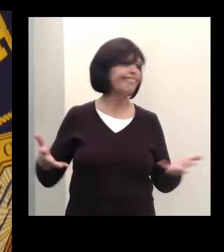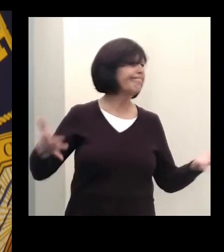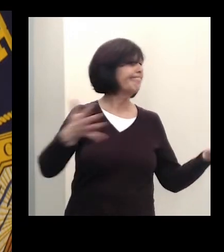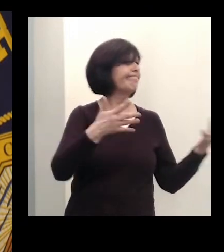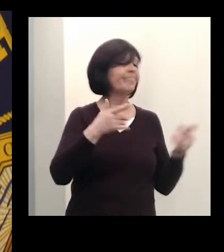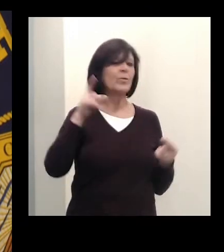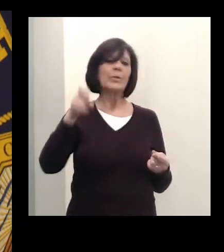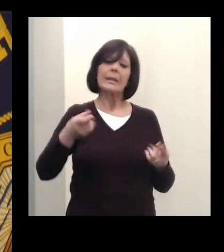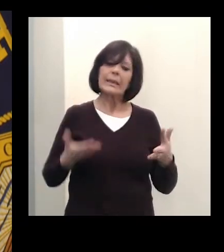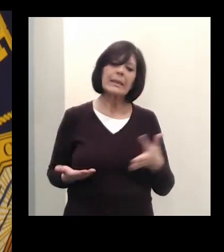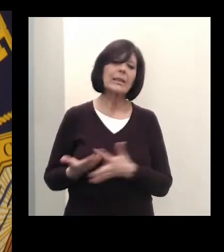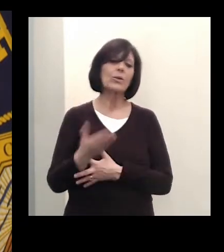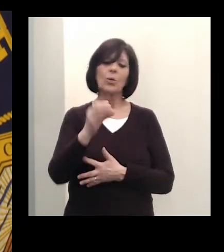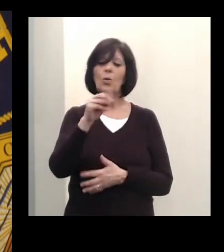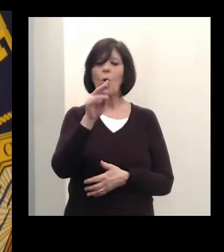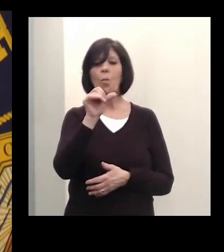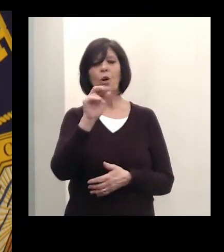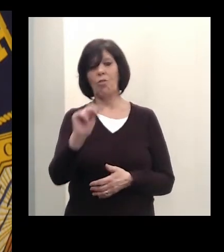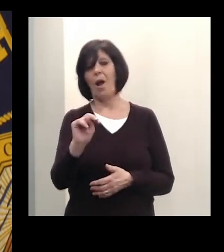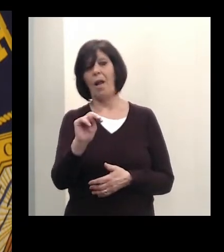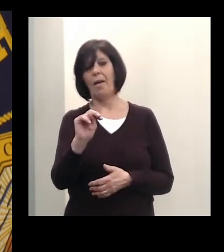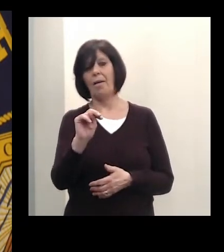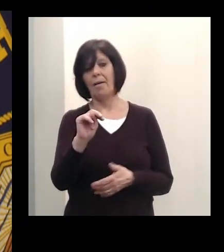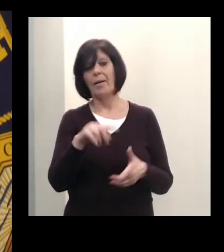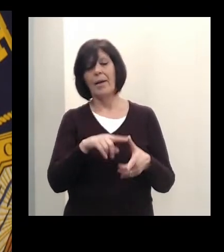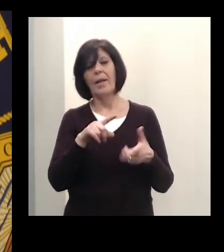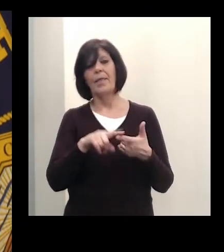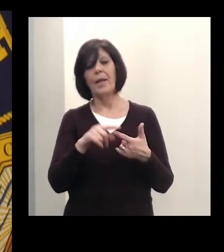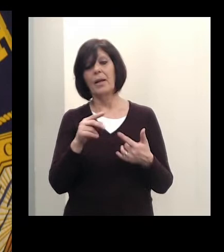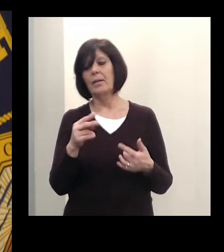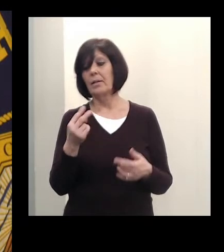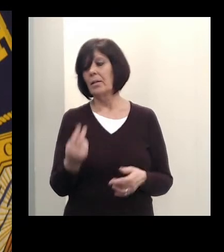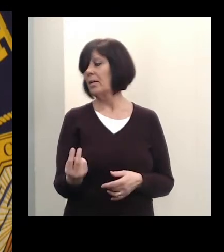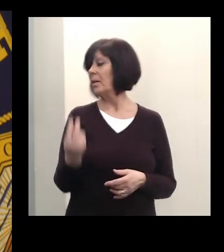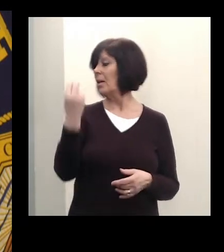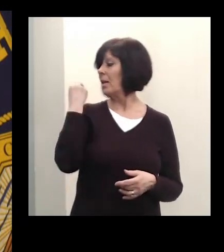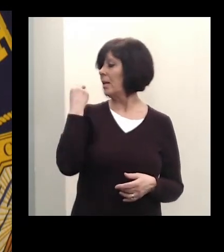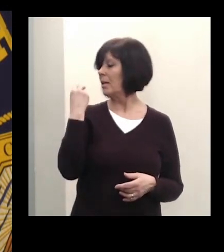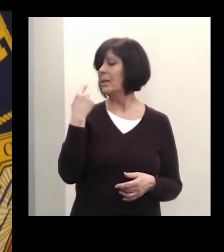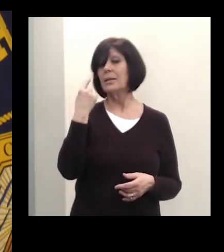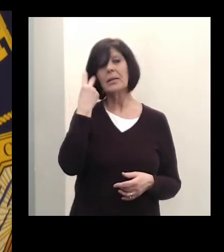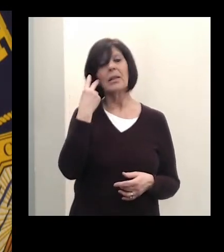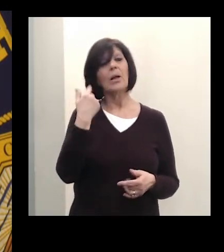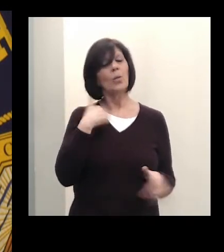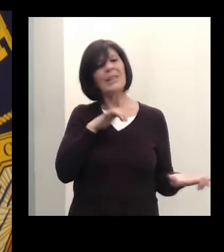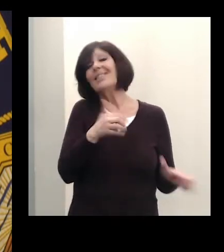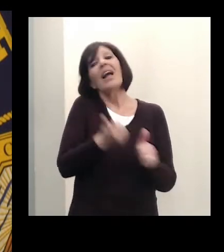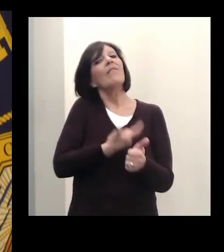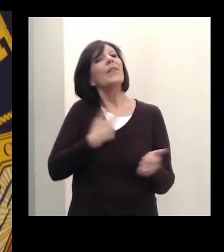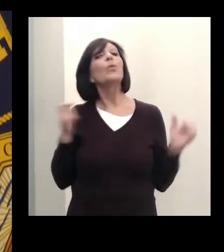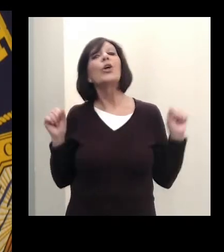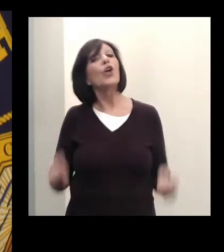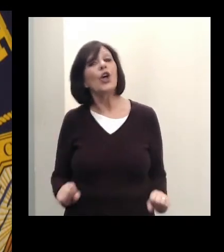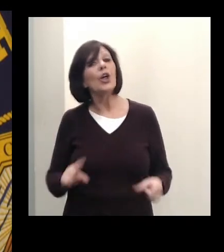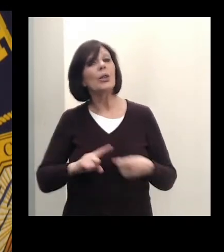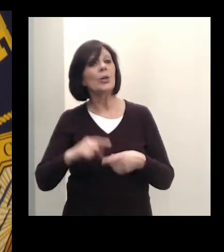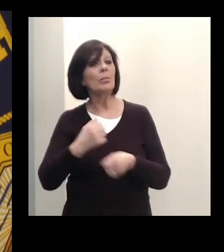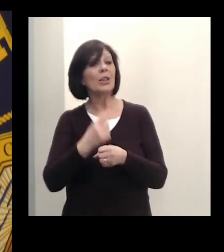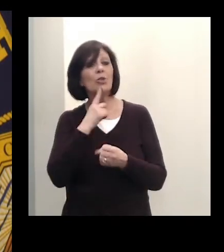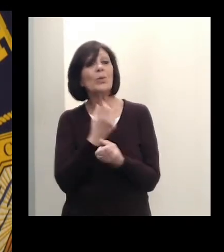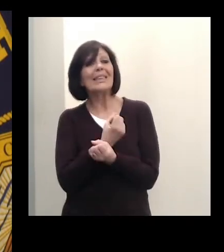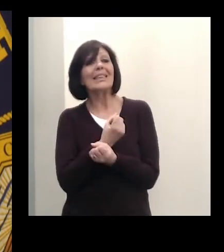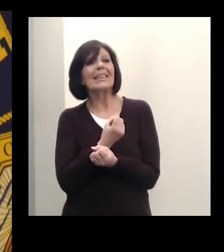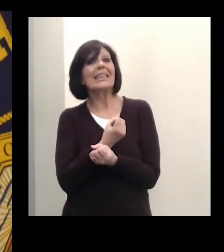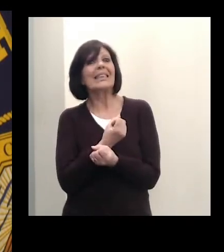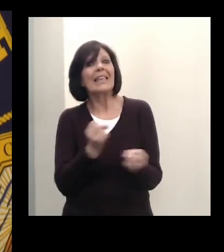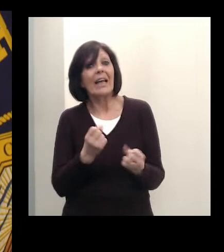this Omicron wave and then look back and say we did all we could to ensure we saved the most amount of lives in our community,